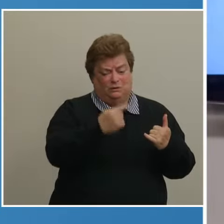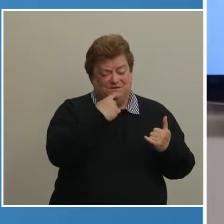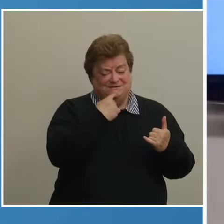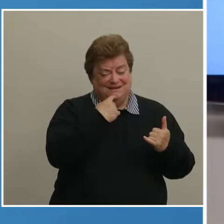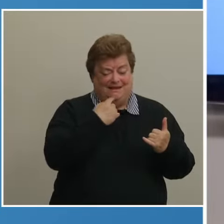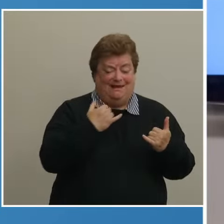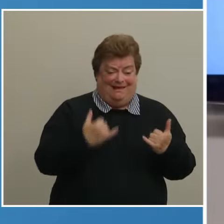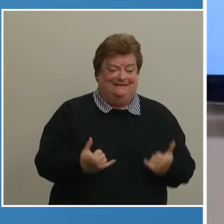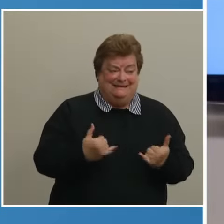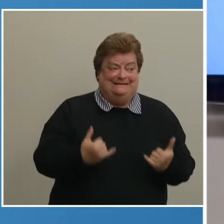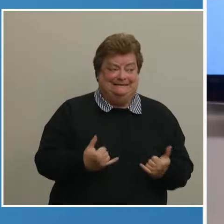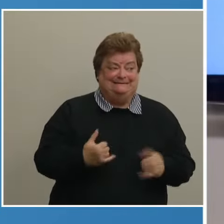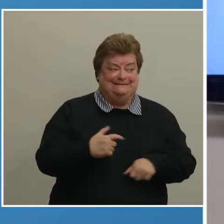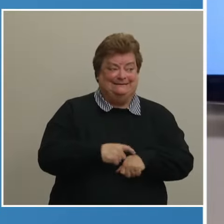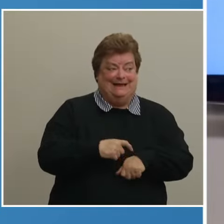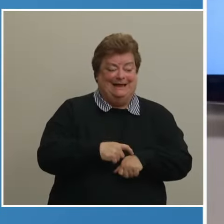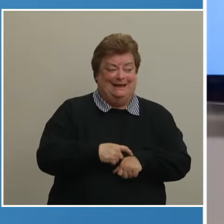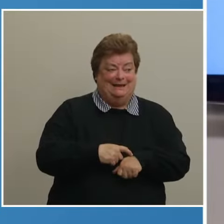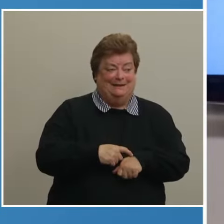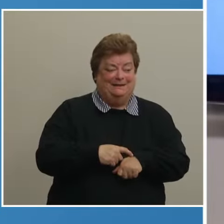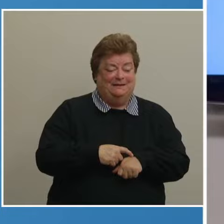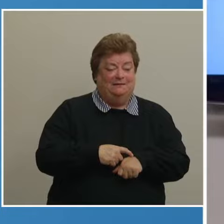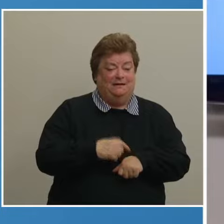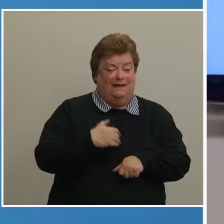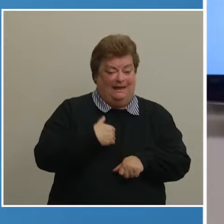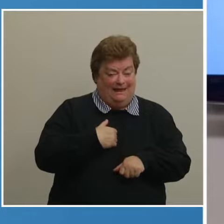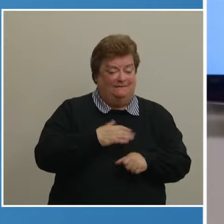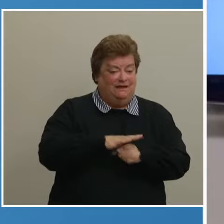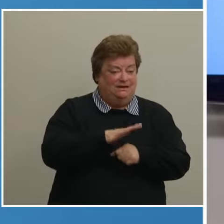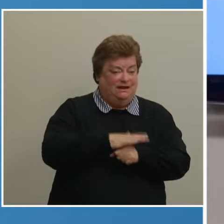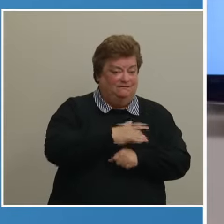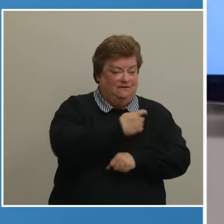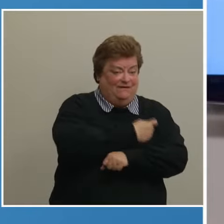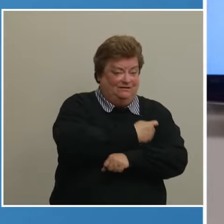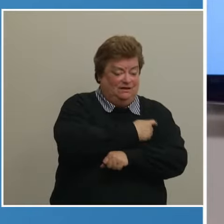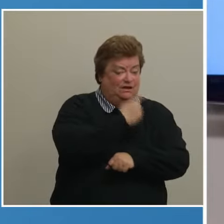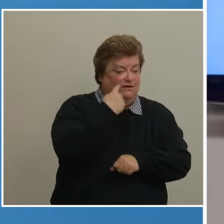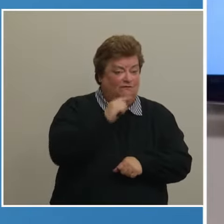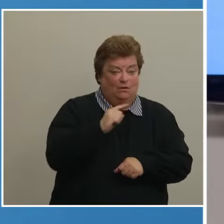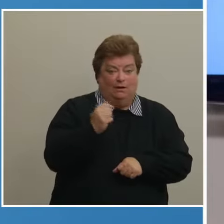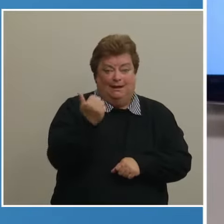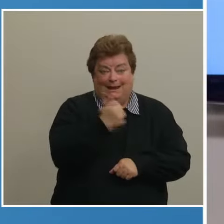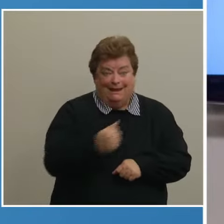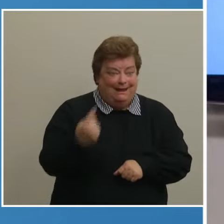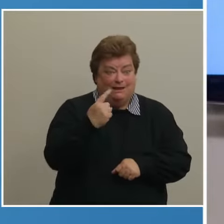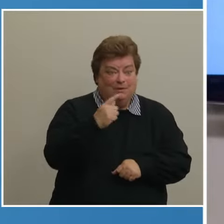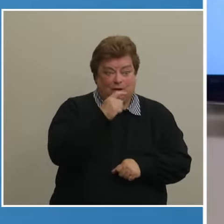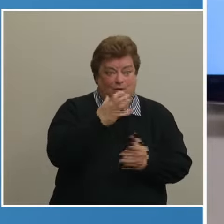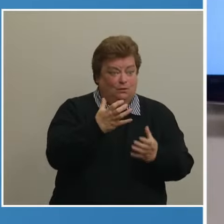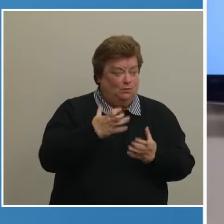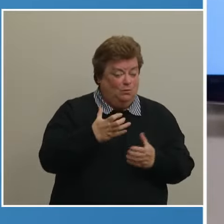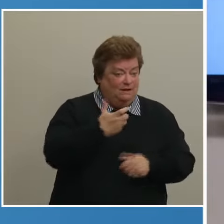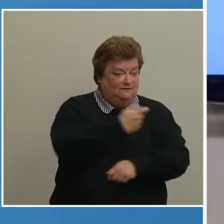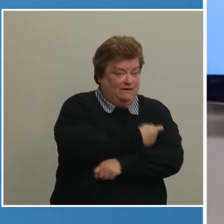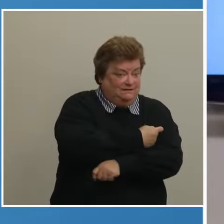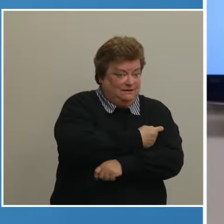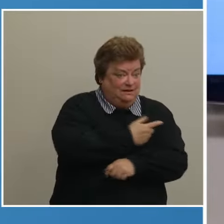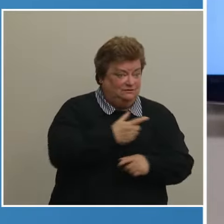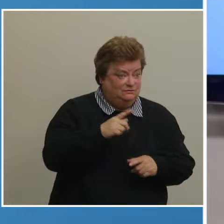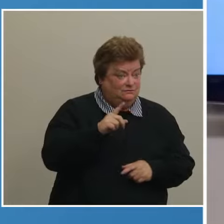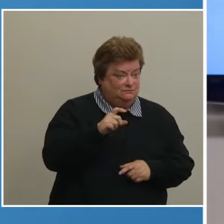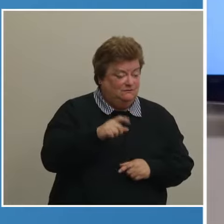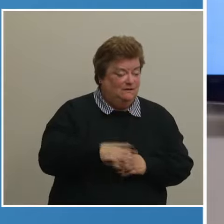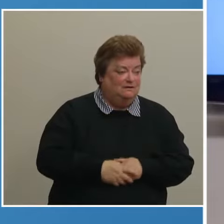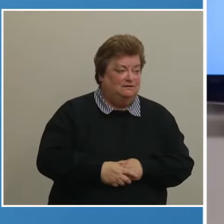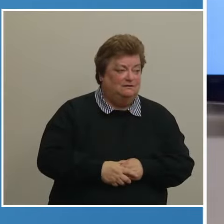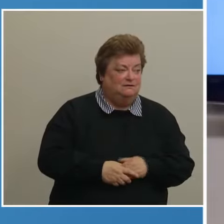that there's enough vaccine locally for just about anybody who wants to get vaccinated?